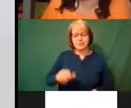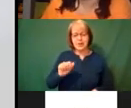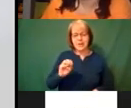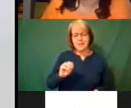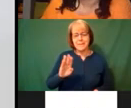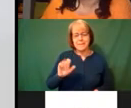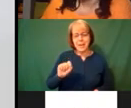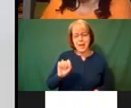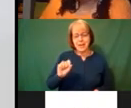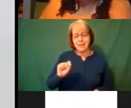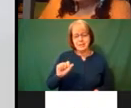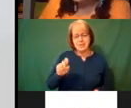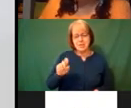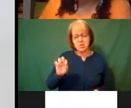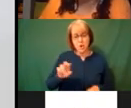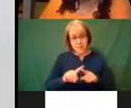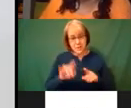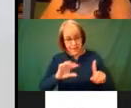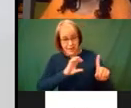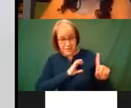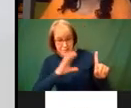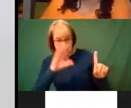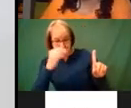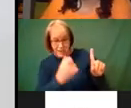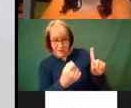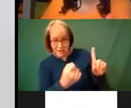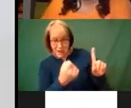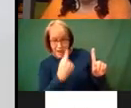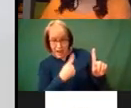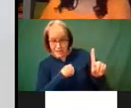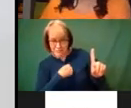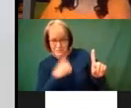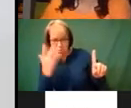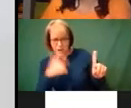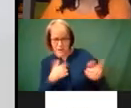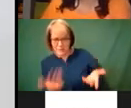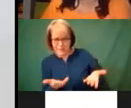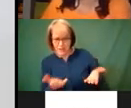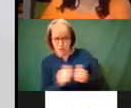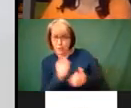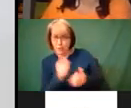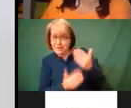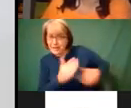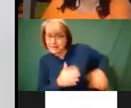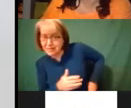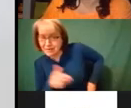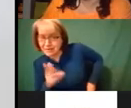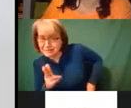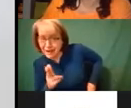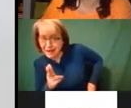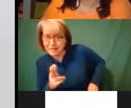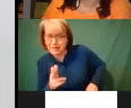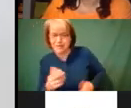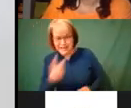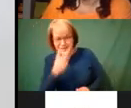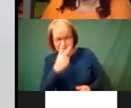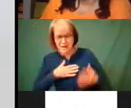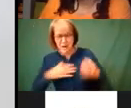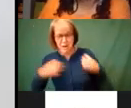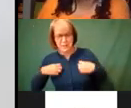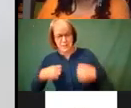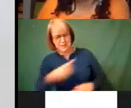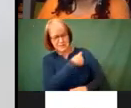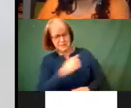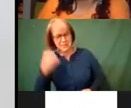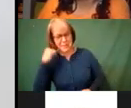park. Asked me while still holding his hand to his gun, despite seeing our hiking gear when we rolled the windows down.